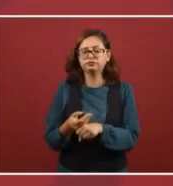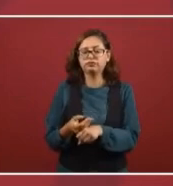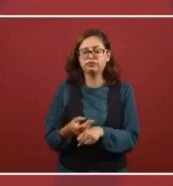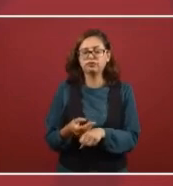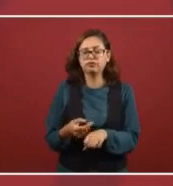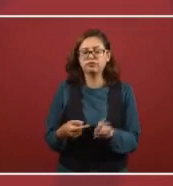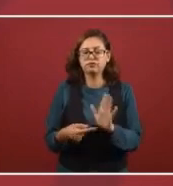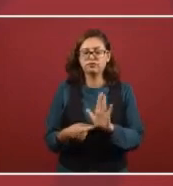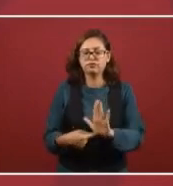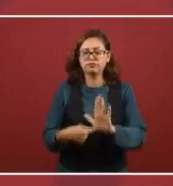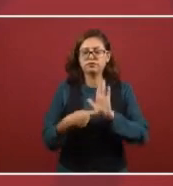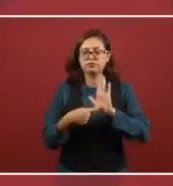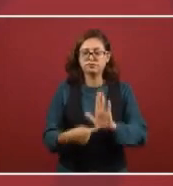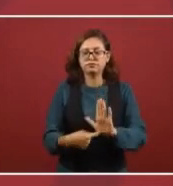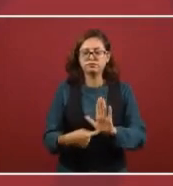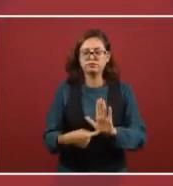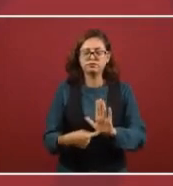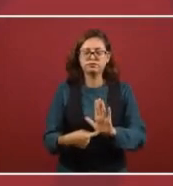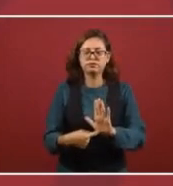that what here